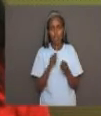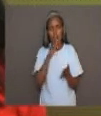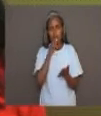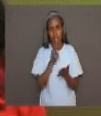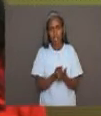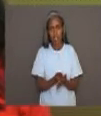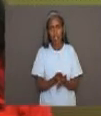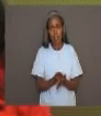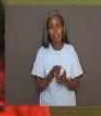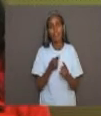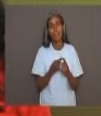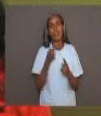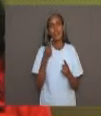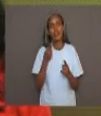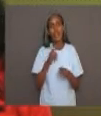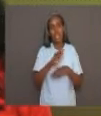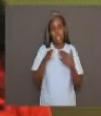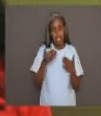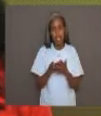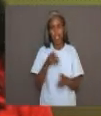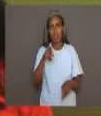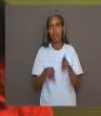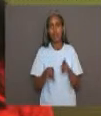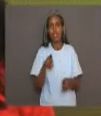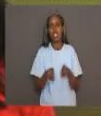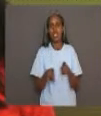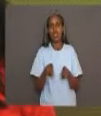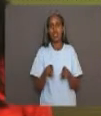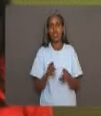data from an entire population?